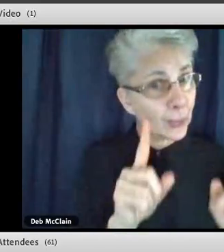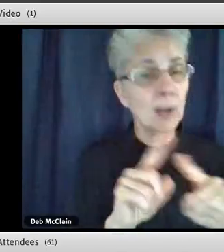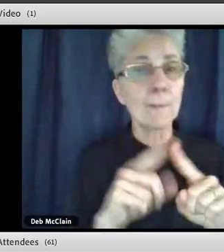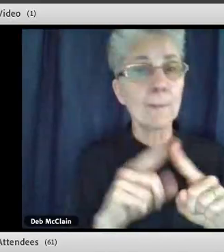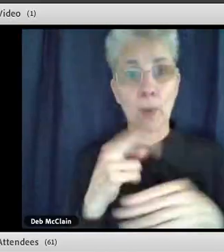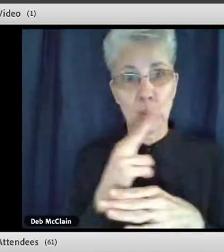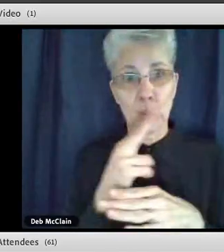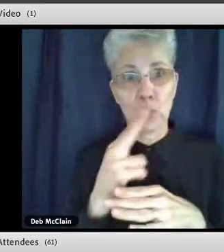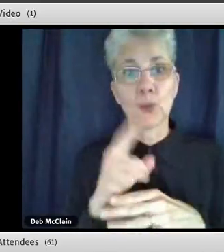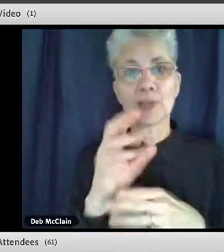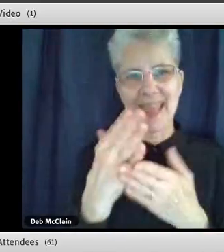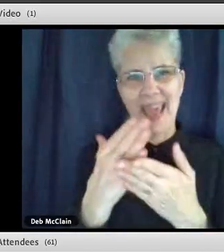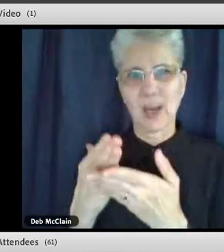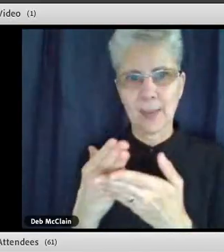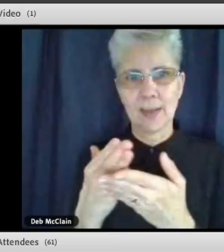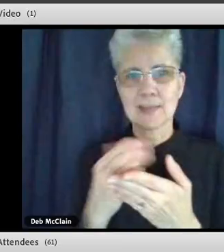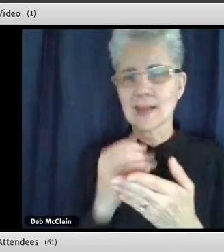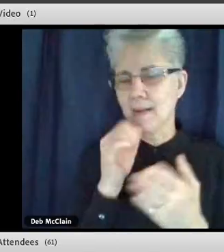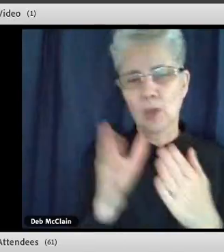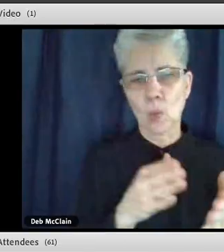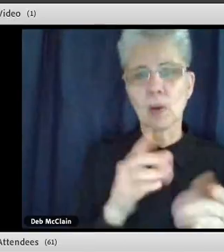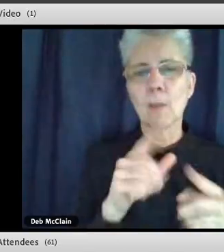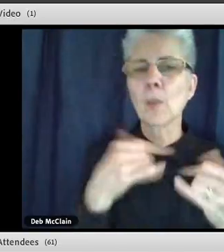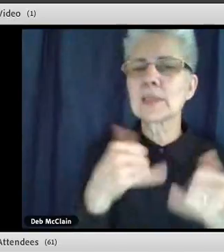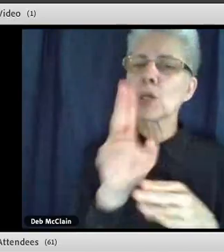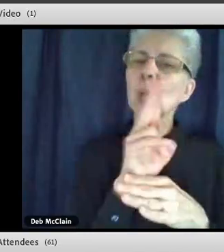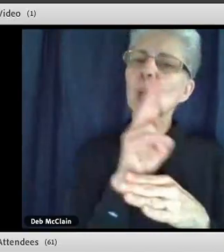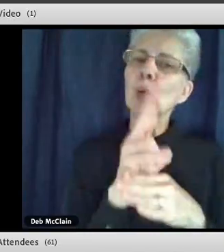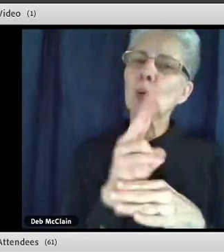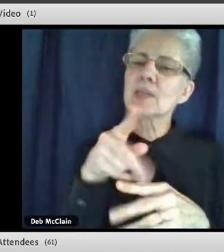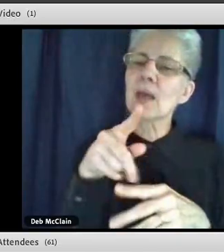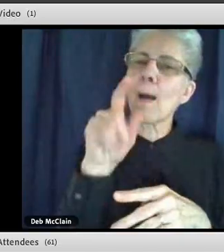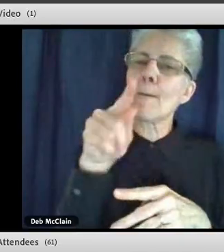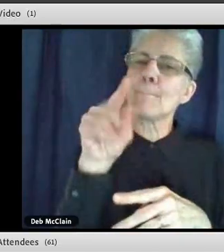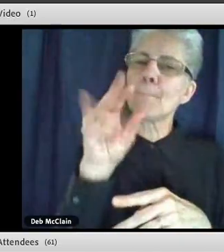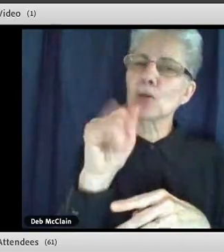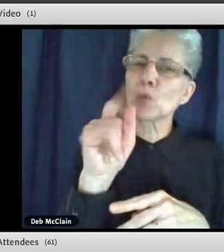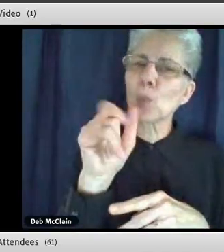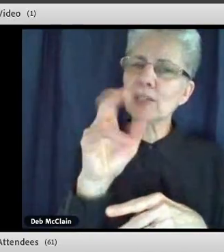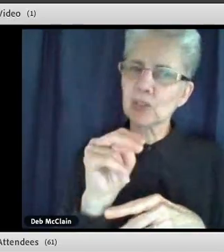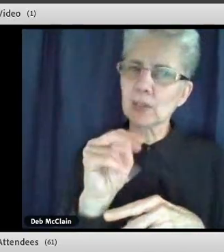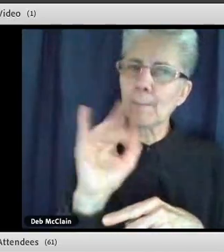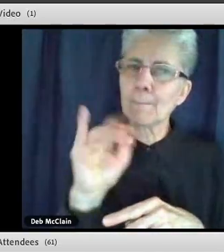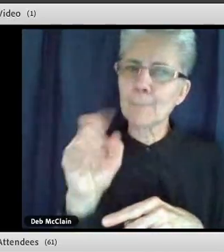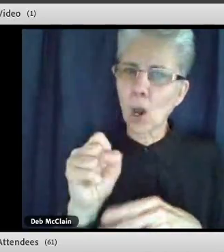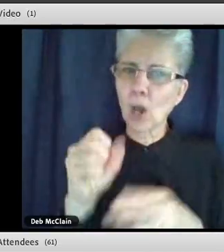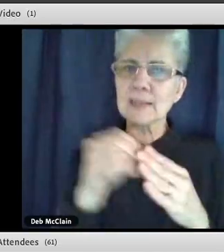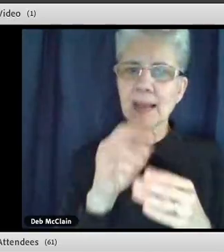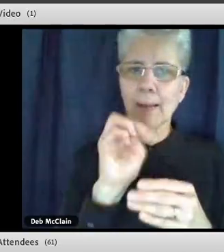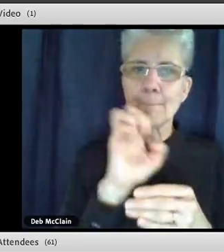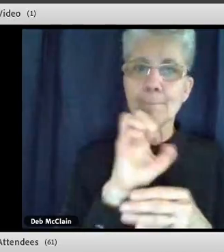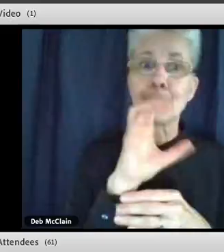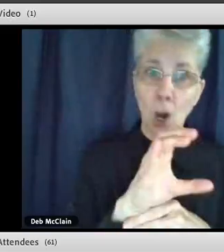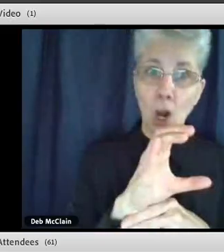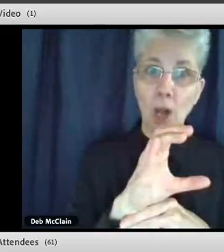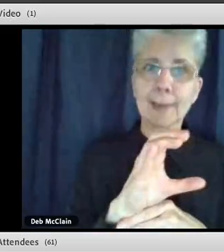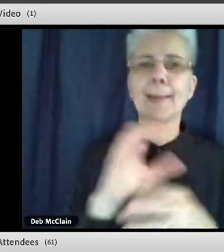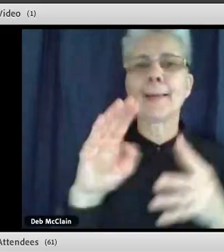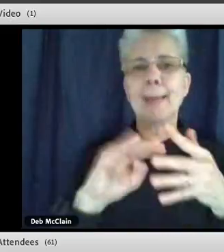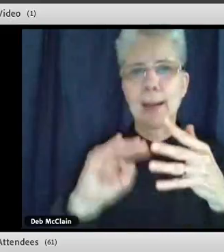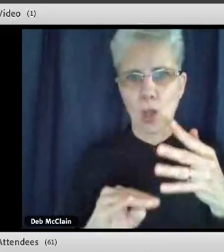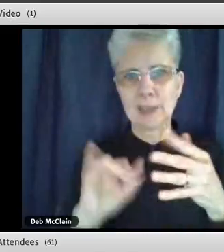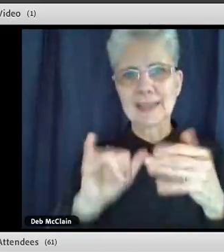elements, maybe not the order, but we still use these punctuation marks in MARC cataloging. It's still,